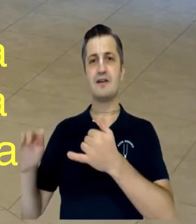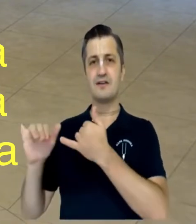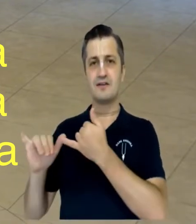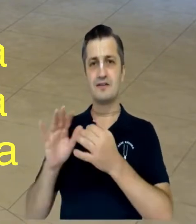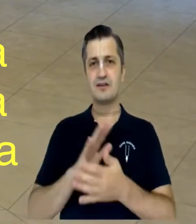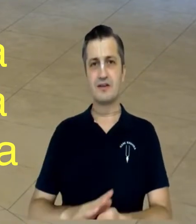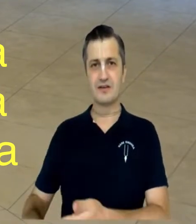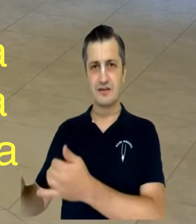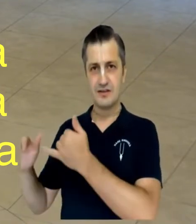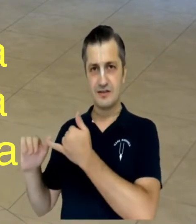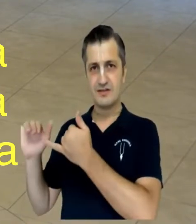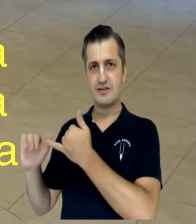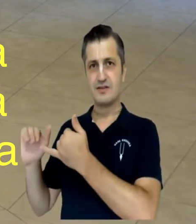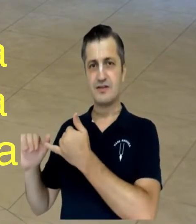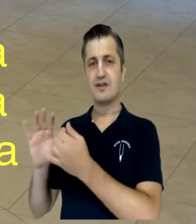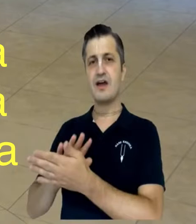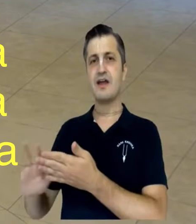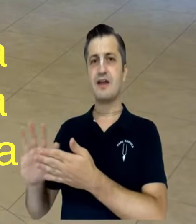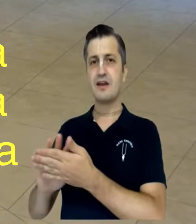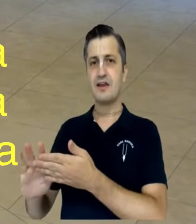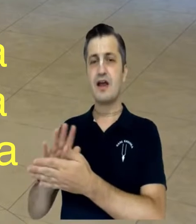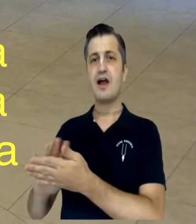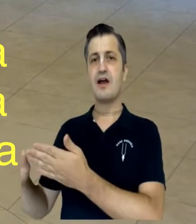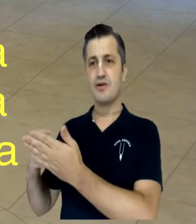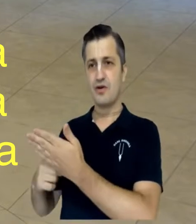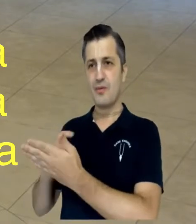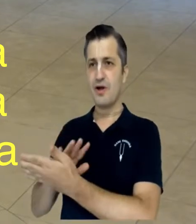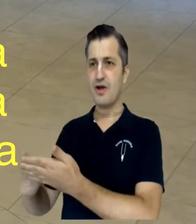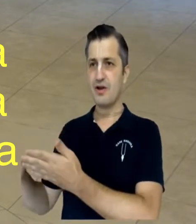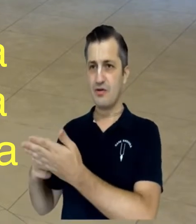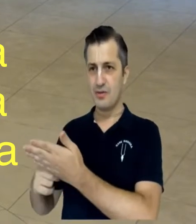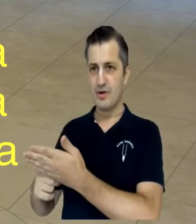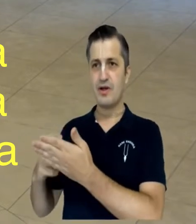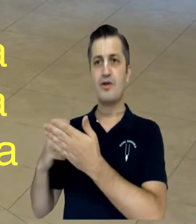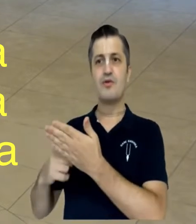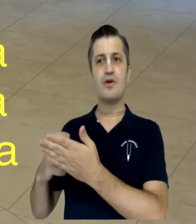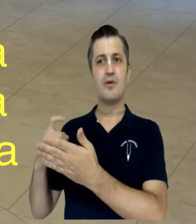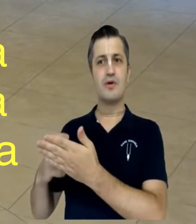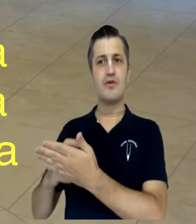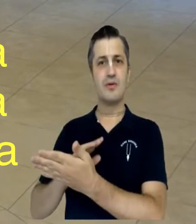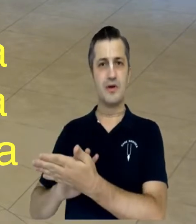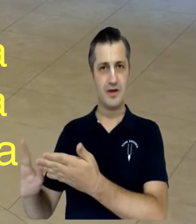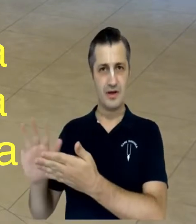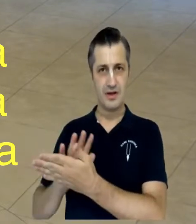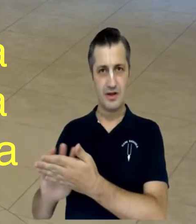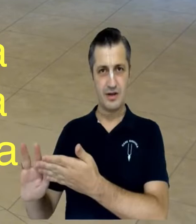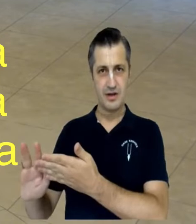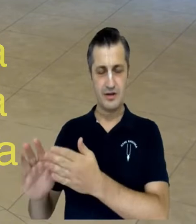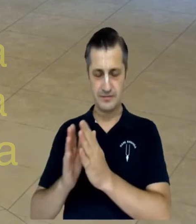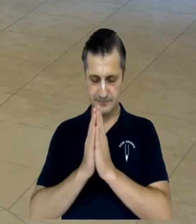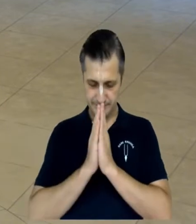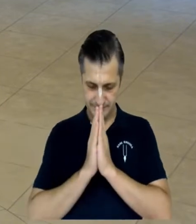Krishna Krishna Hare Hare Hare Rama Rama Rama Hare